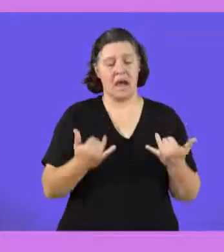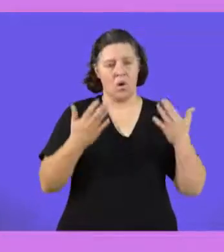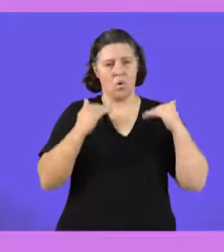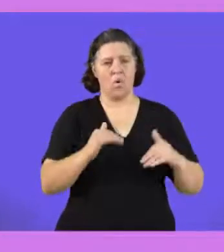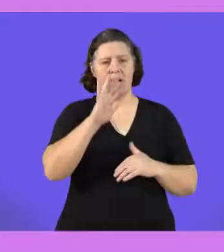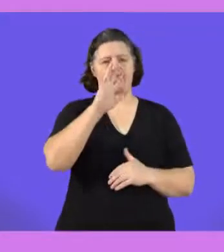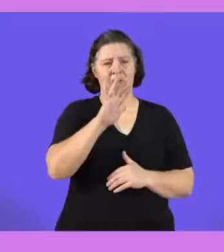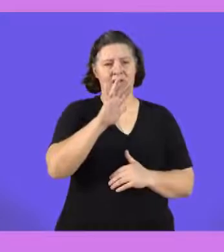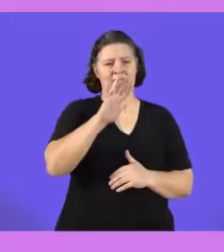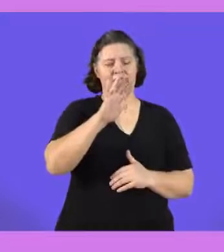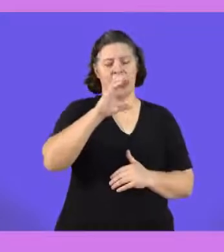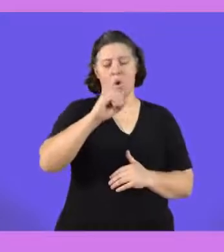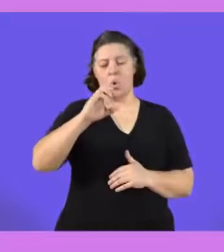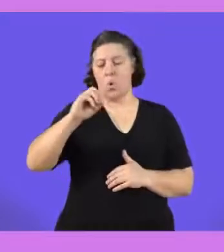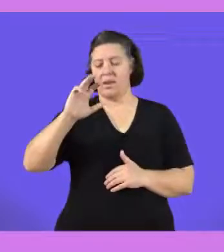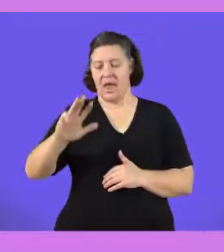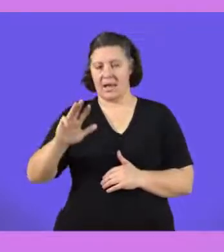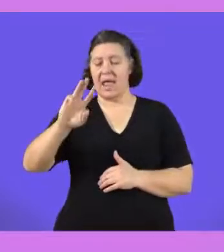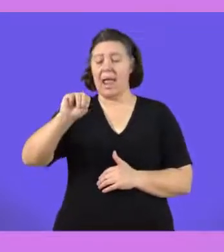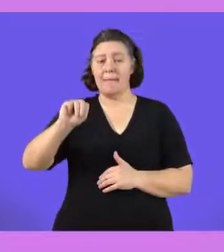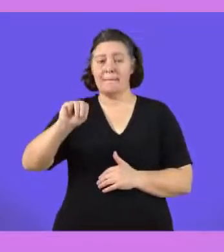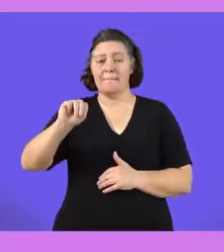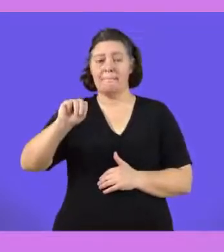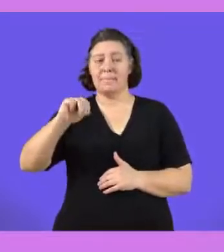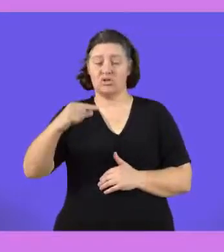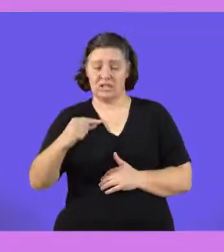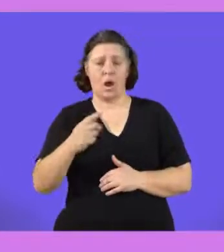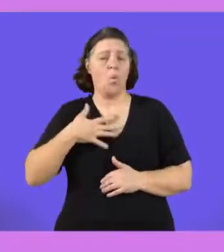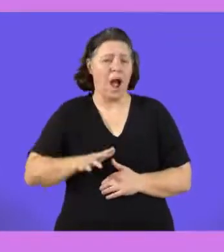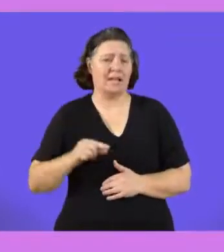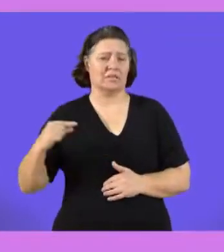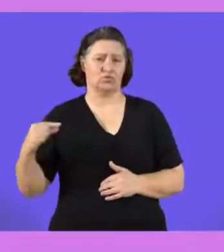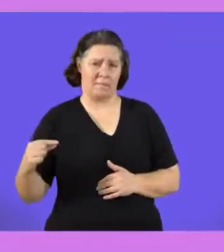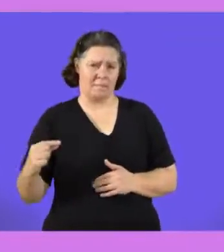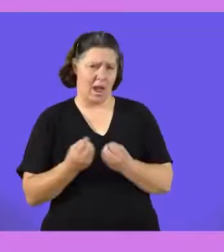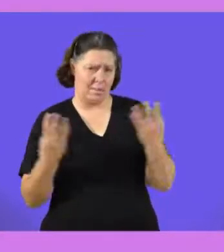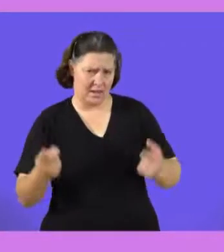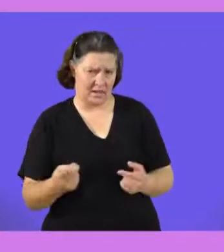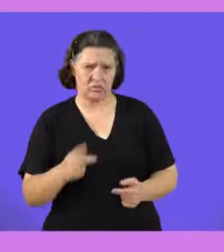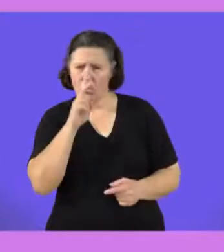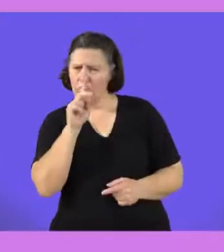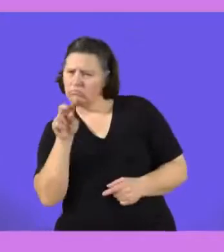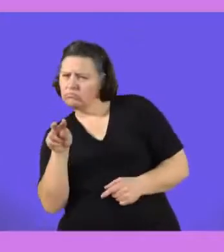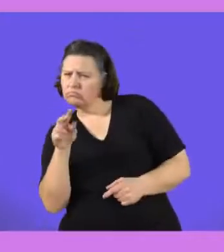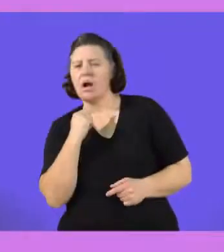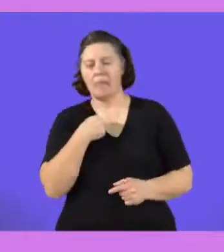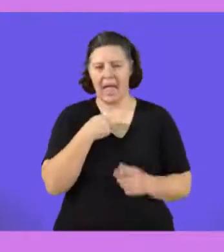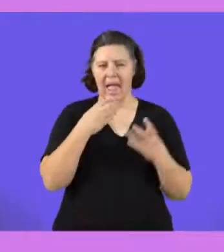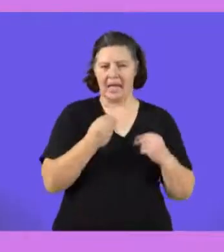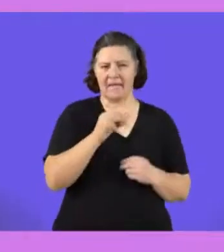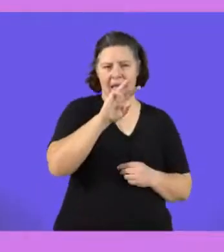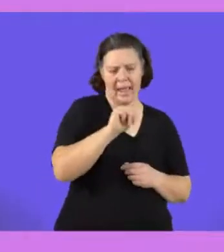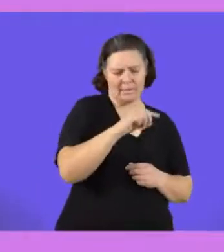I have 5,009 milligrams, and I must convert that to grams. Right, so I go look at my conversion table here. I